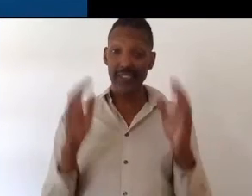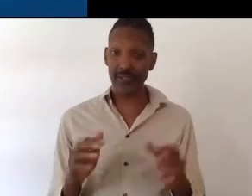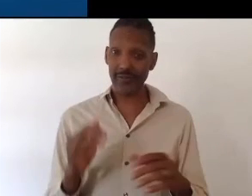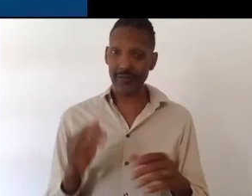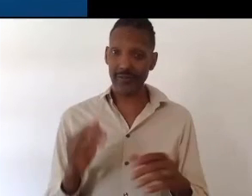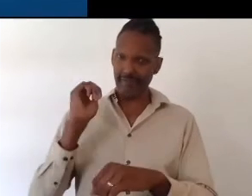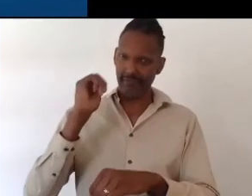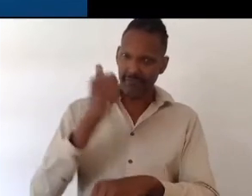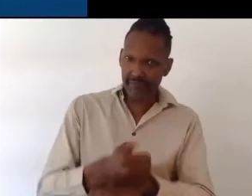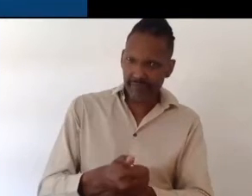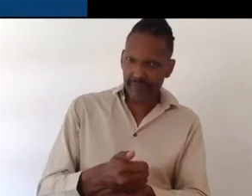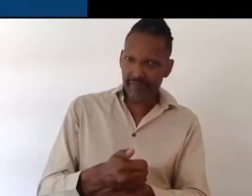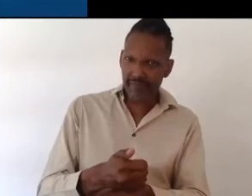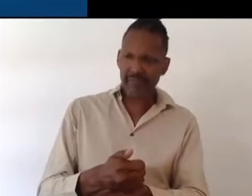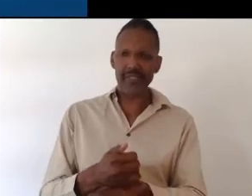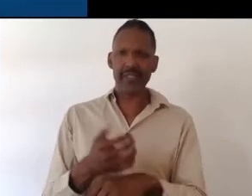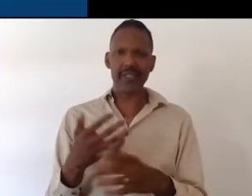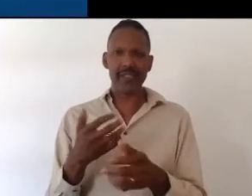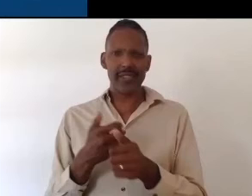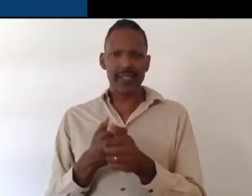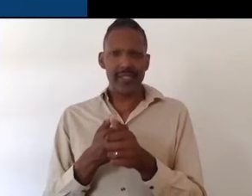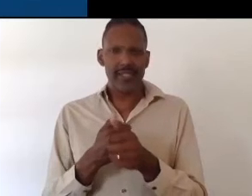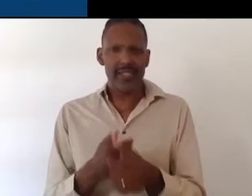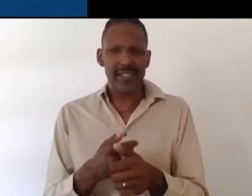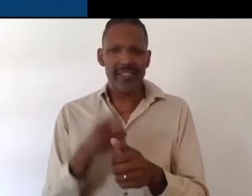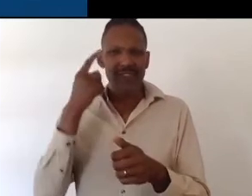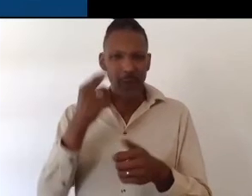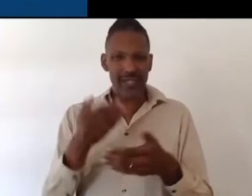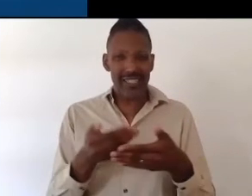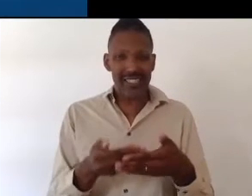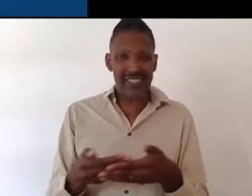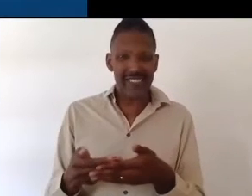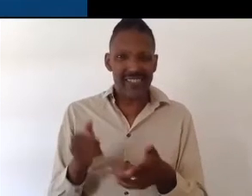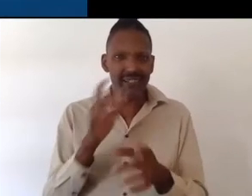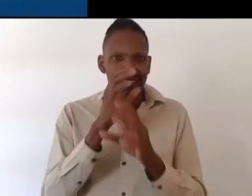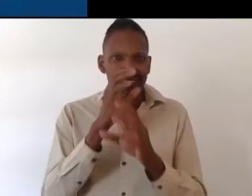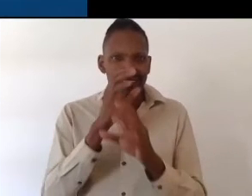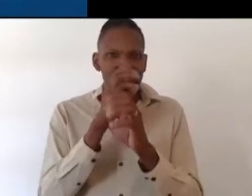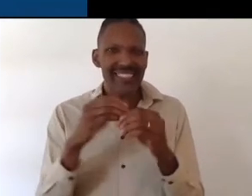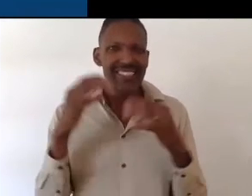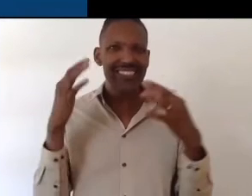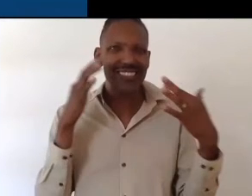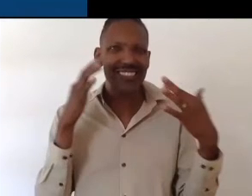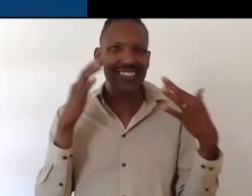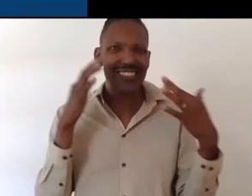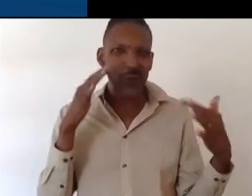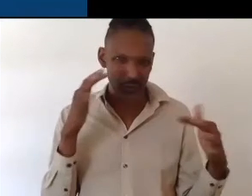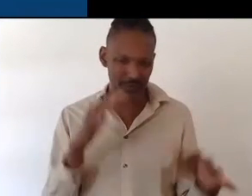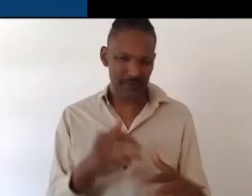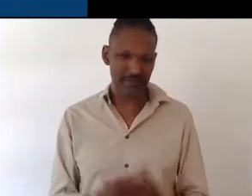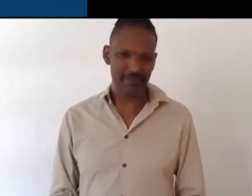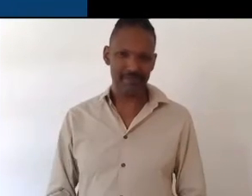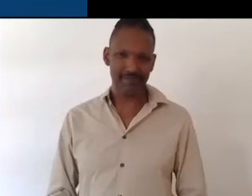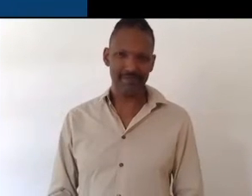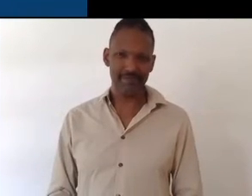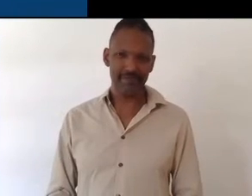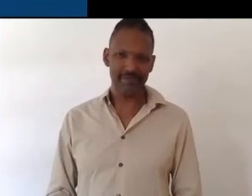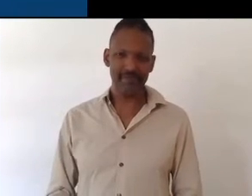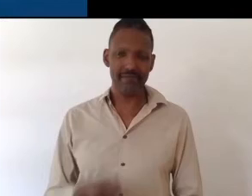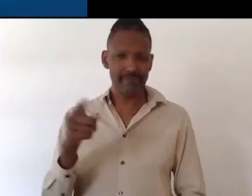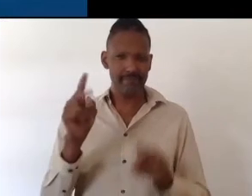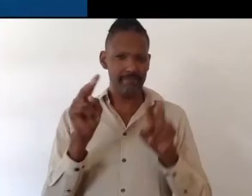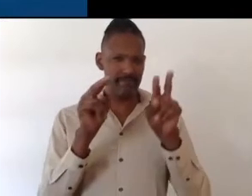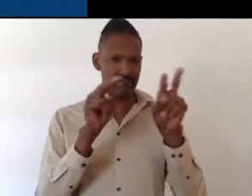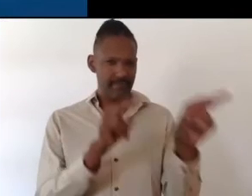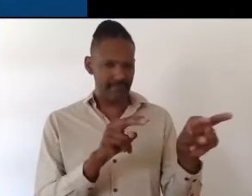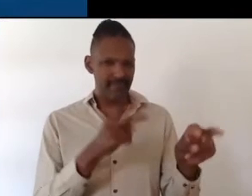investigation based on her infant's interest in sounds, I want you to think about all the different developmental domains that this